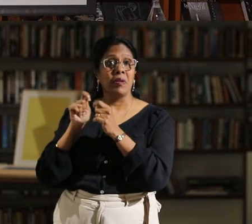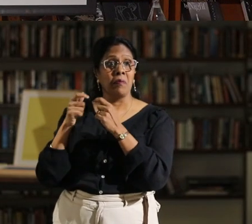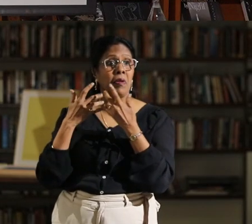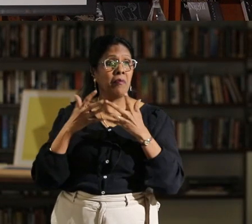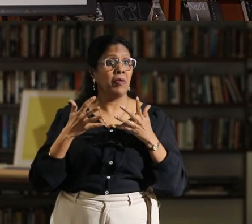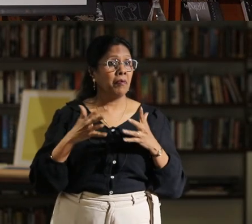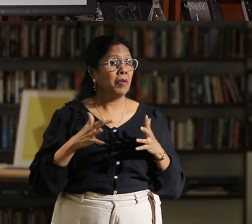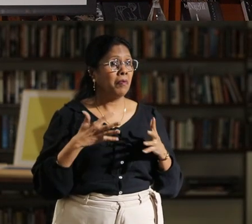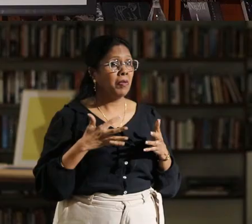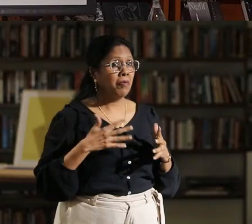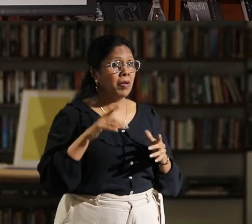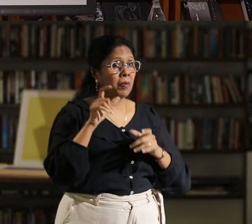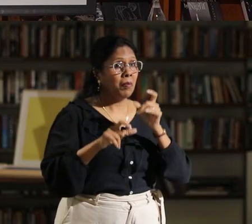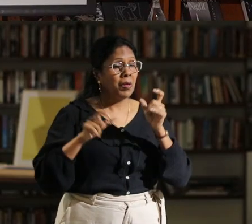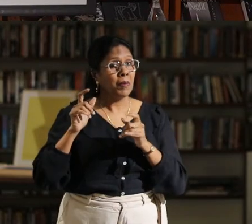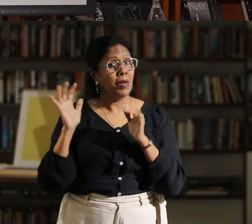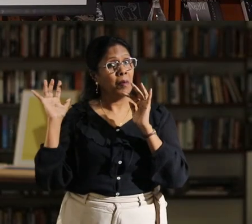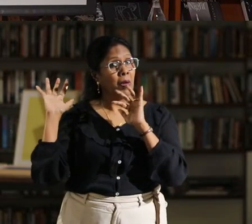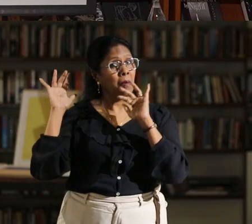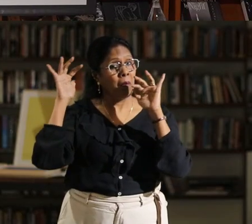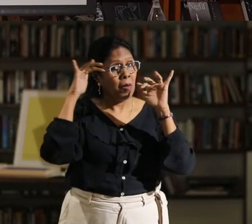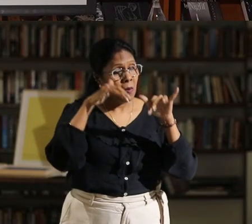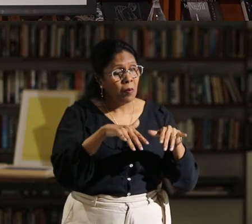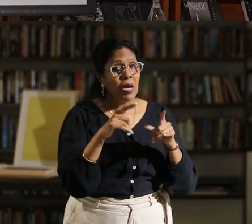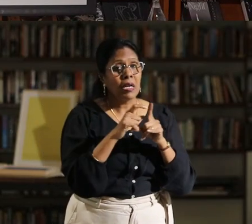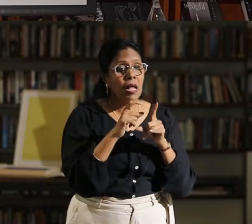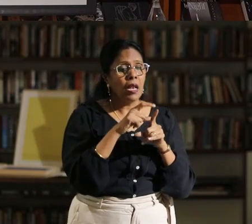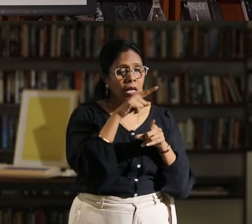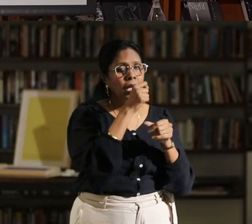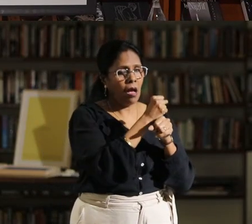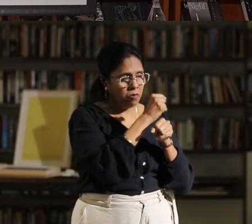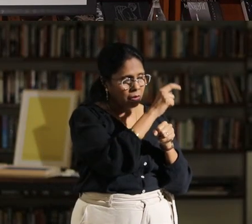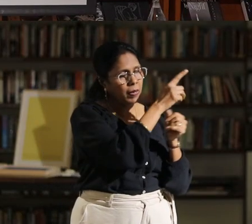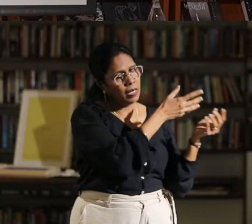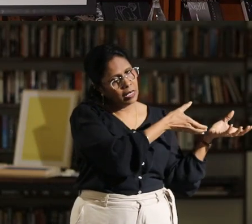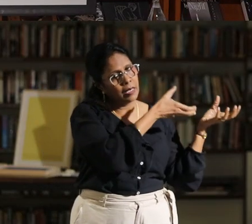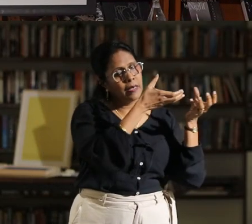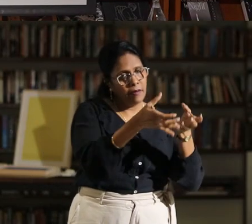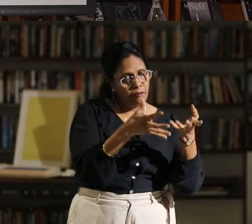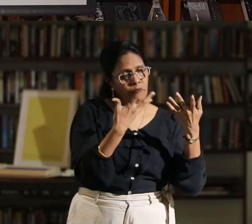gathered. And apparently it's an ongoing project, but the Delhi government has